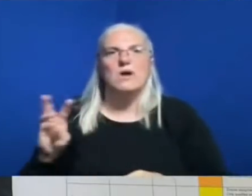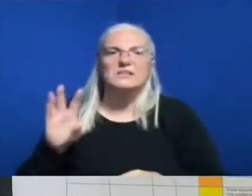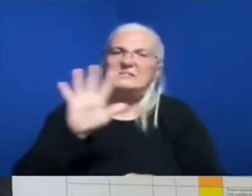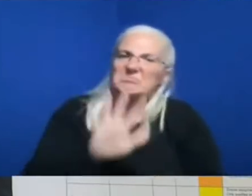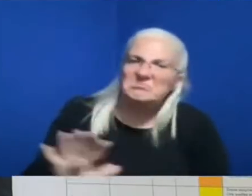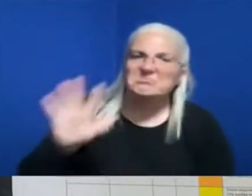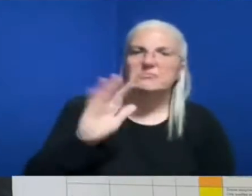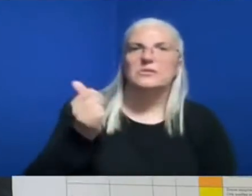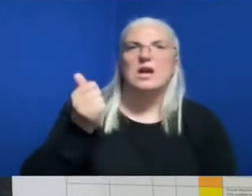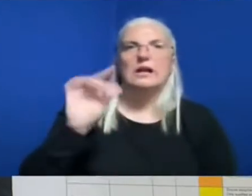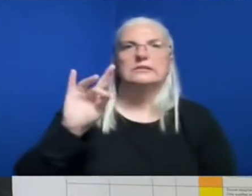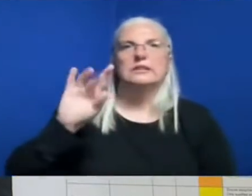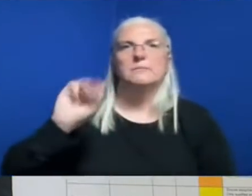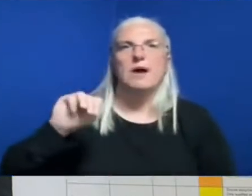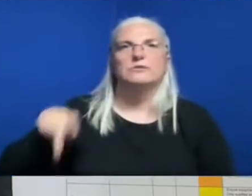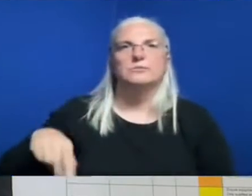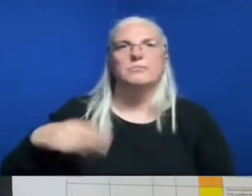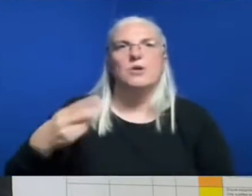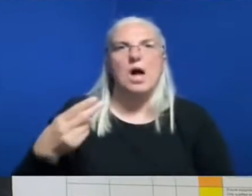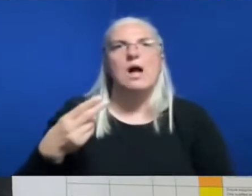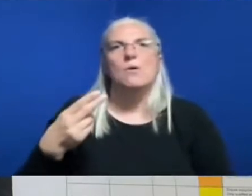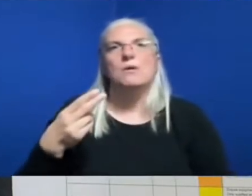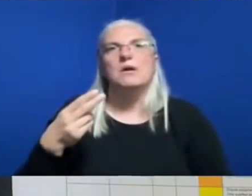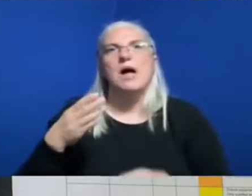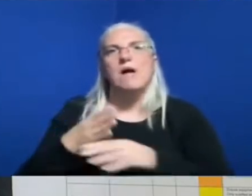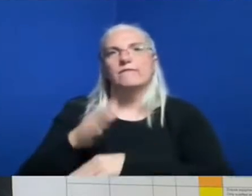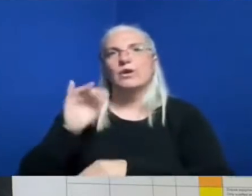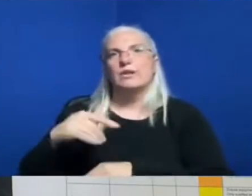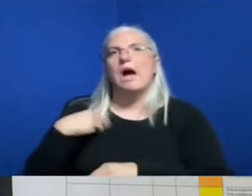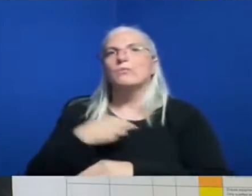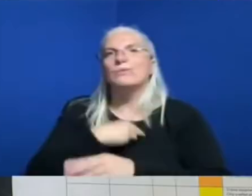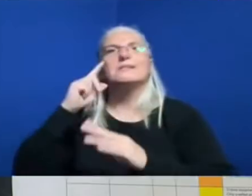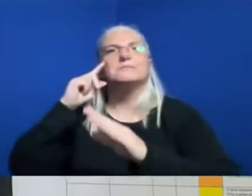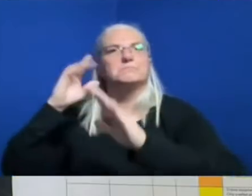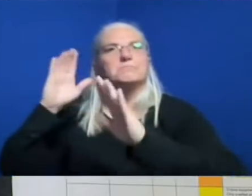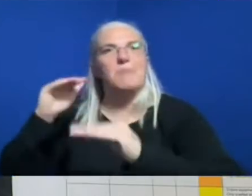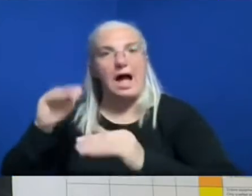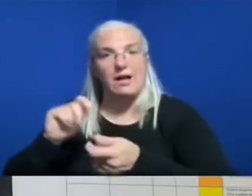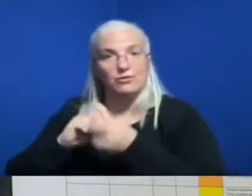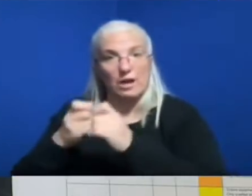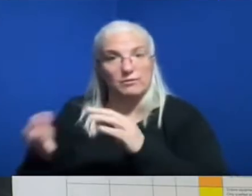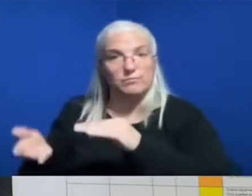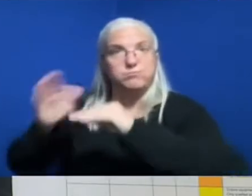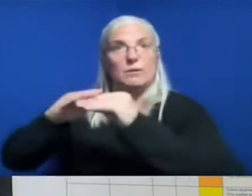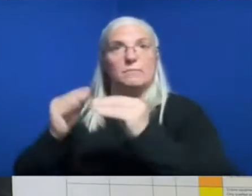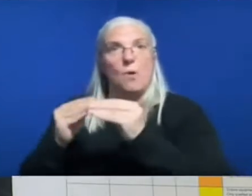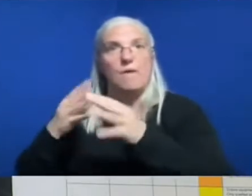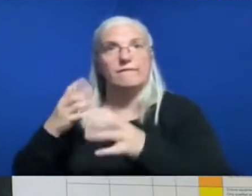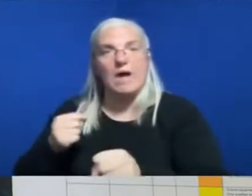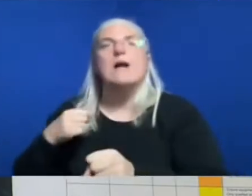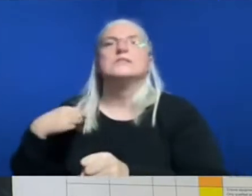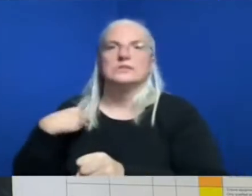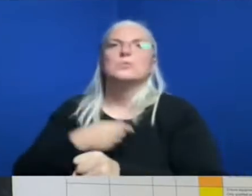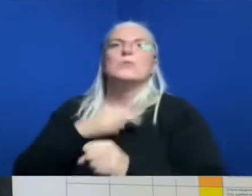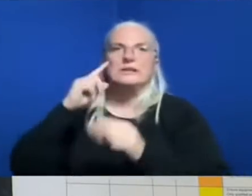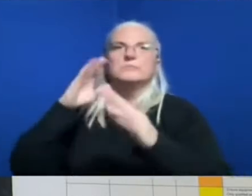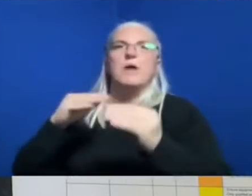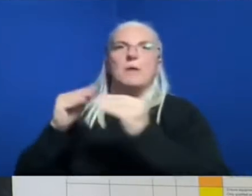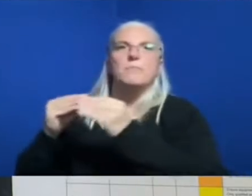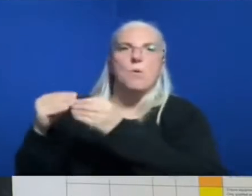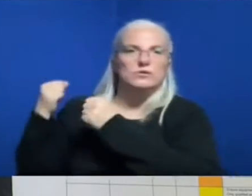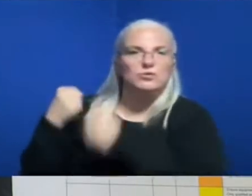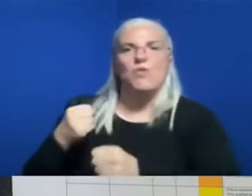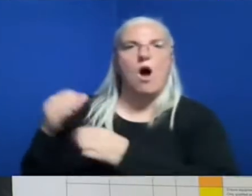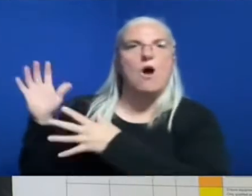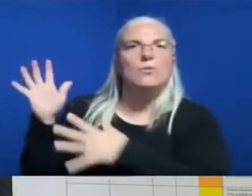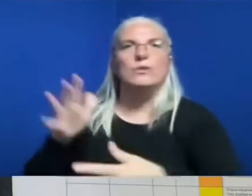to get a bit more gusty. As we head into Sunday and Monday, we are looking for winds sustained 15 to 20 miles per hour, gusting